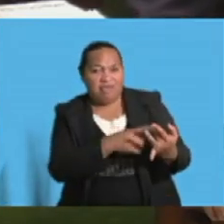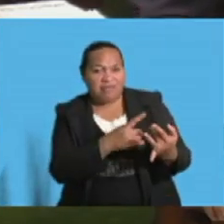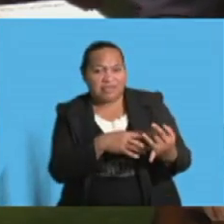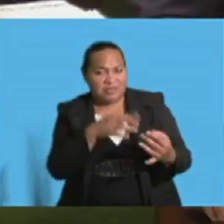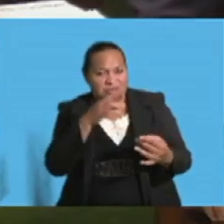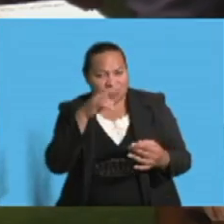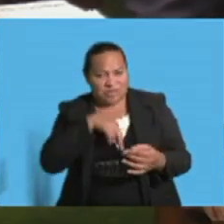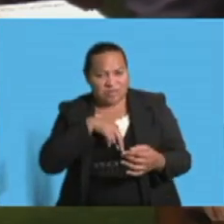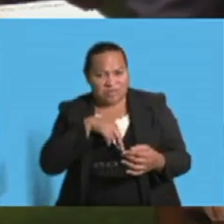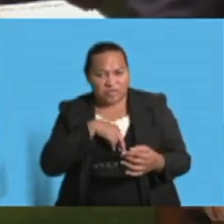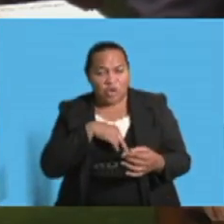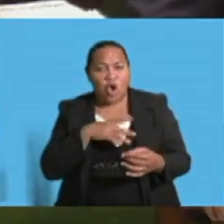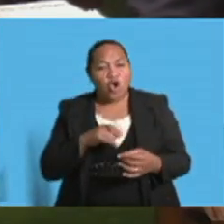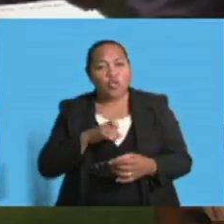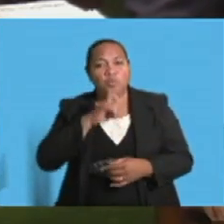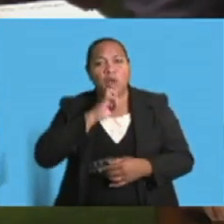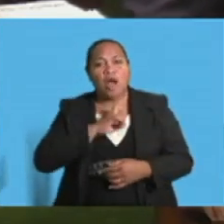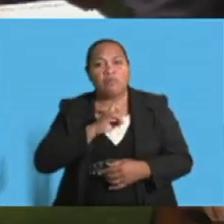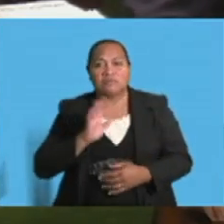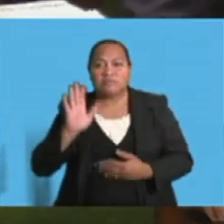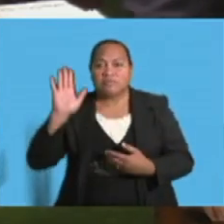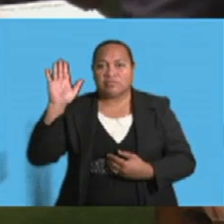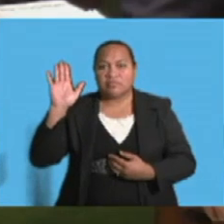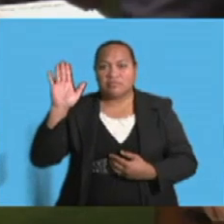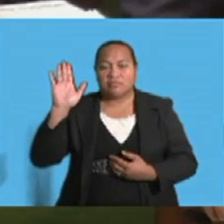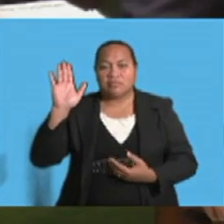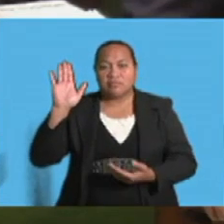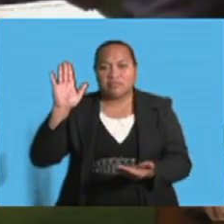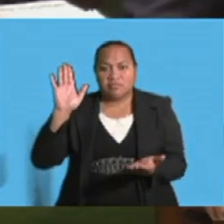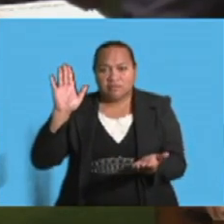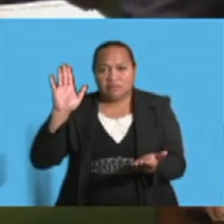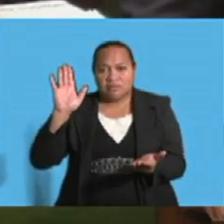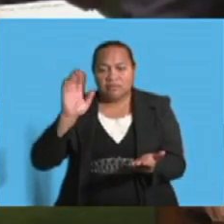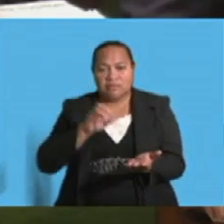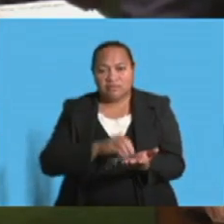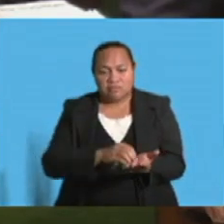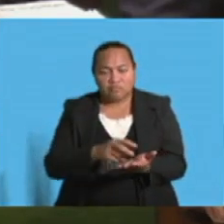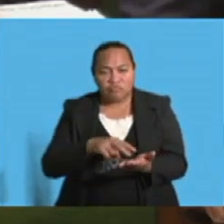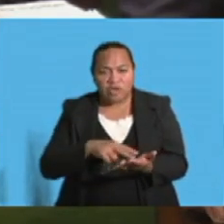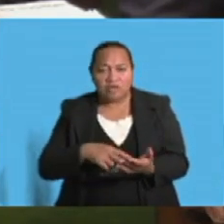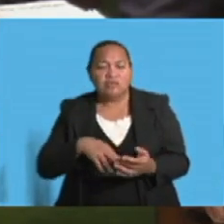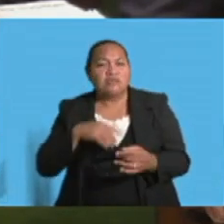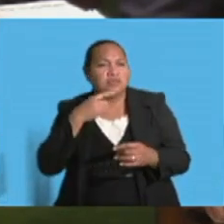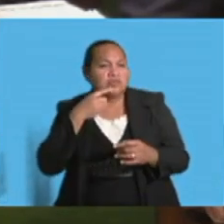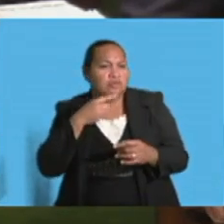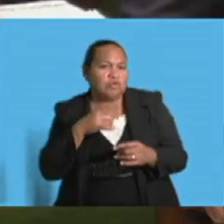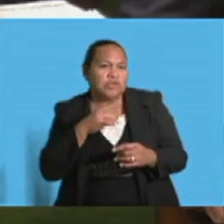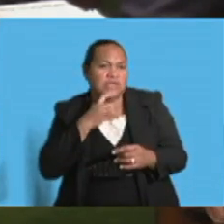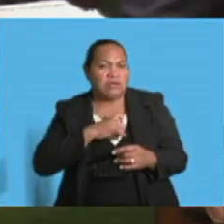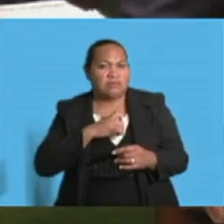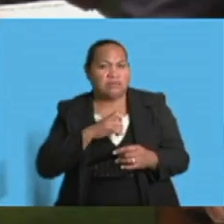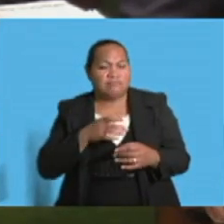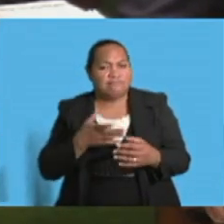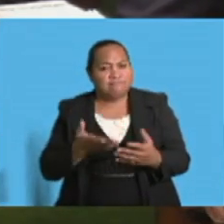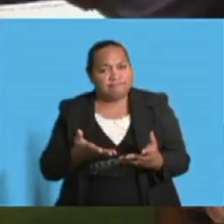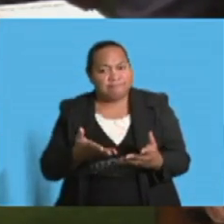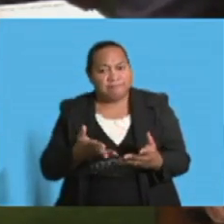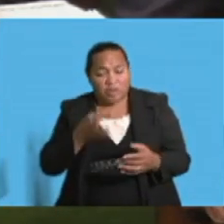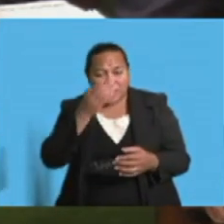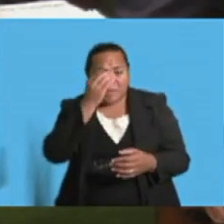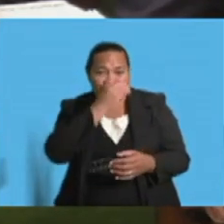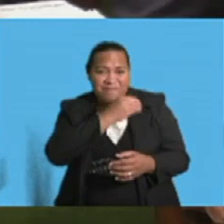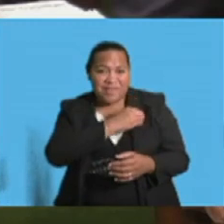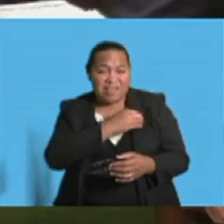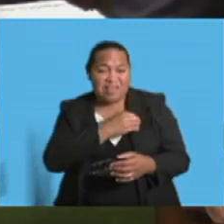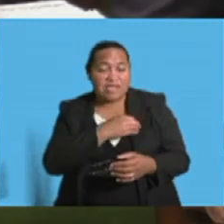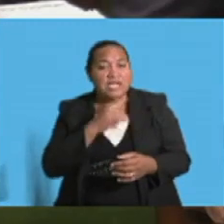an oath in a manner that is contrary to the person's religion or belief, or requires the person to express a belief that the person does not hold. It goes on to say